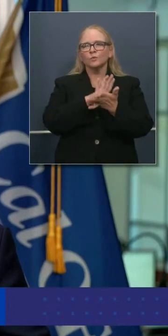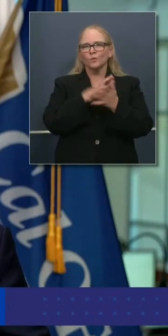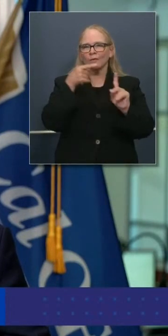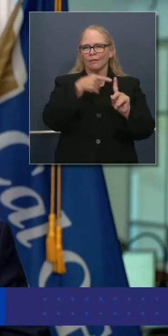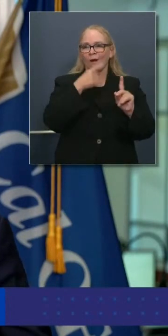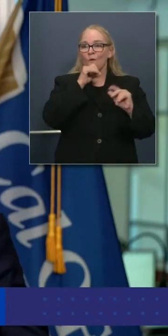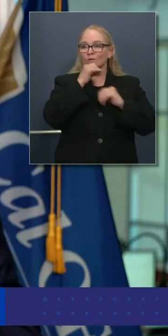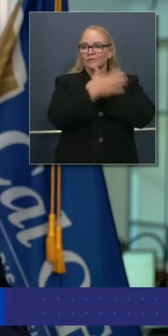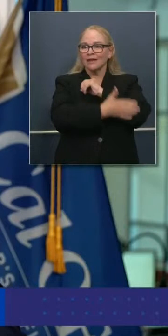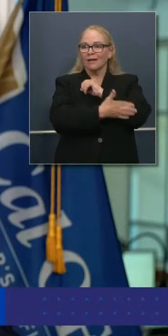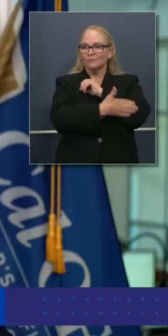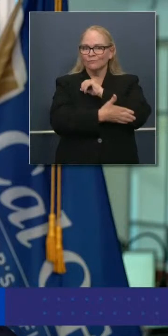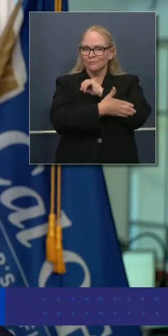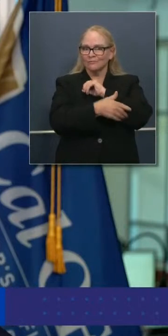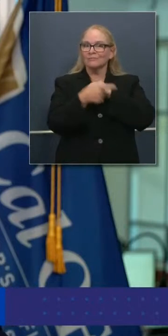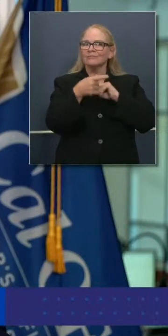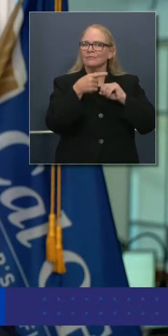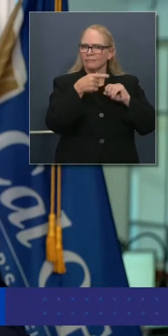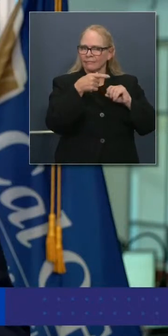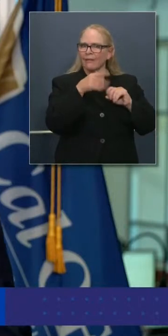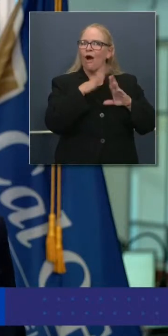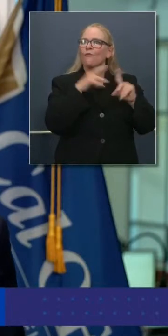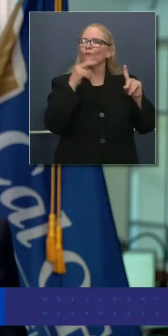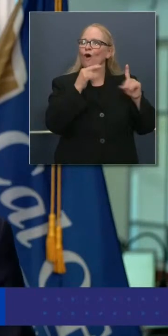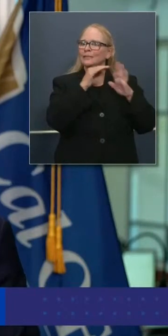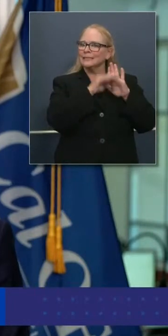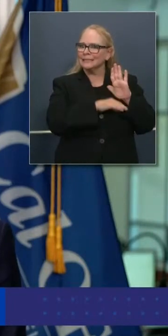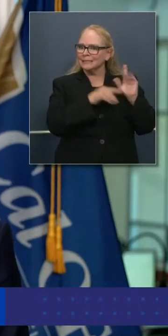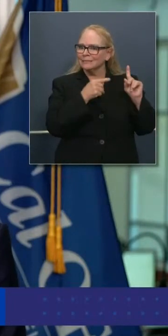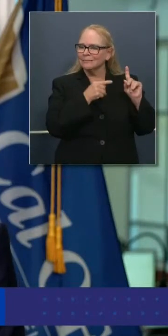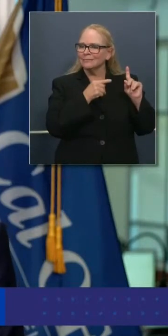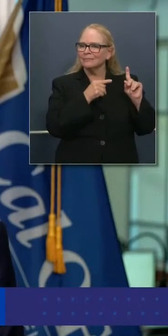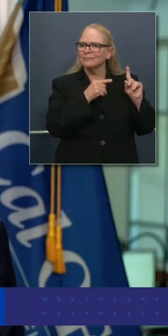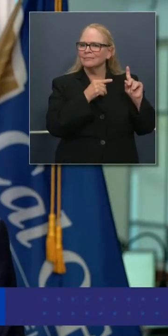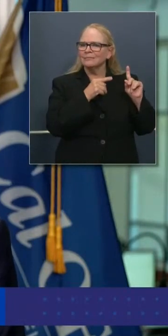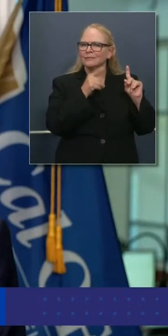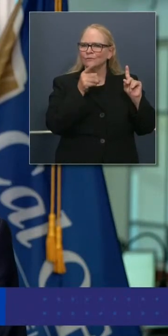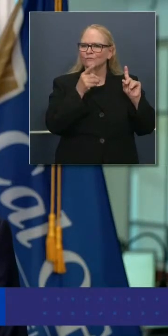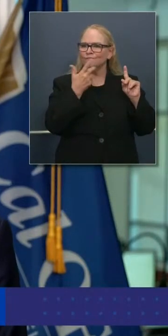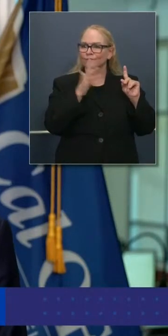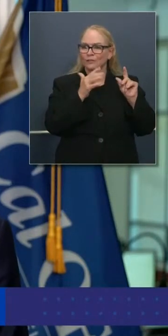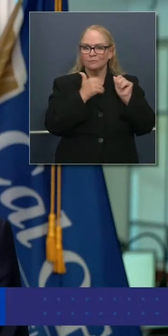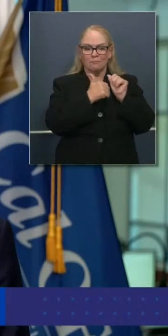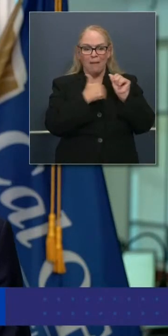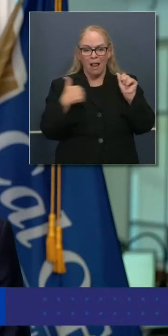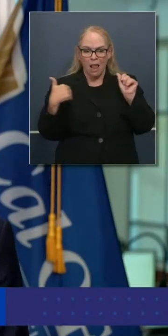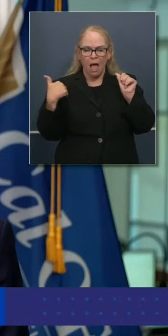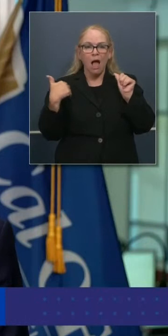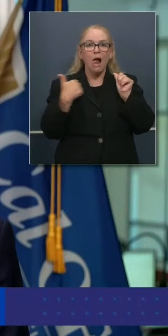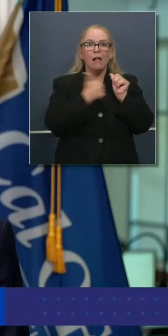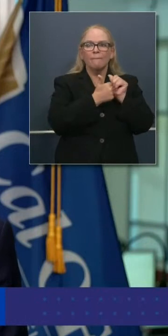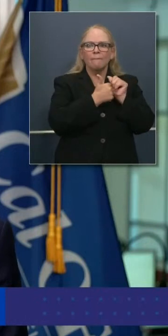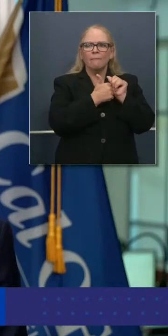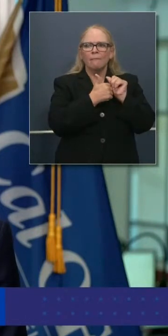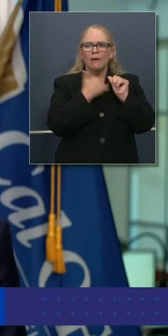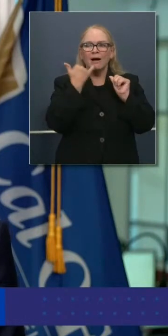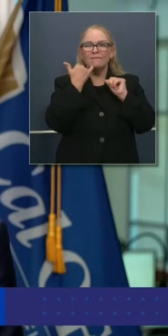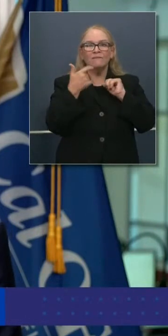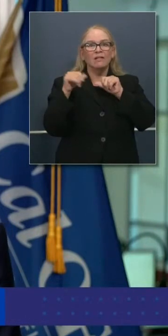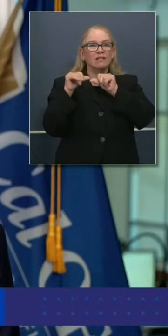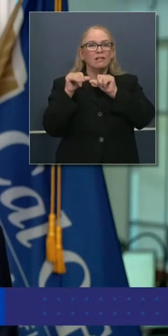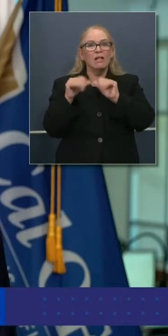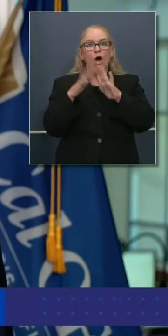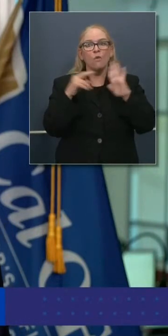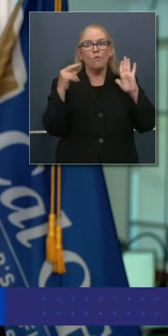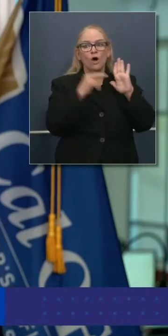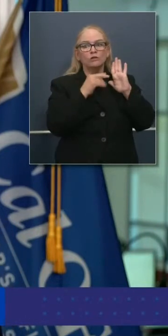It depends on, the backlog of cases coming in, if it will stay on that watch list. But if it does stay, there's two different regions